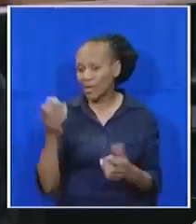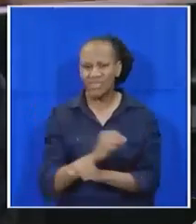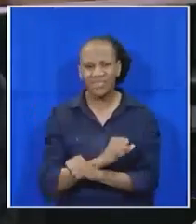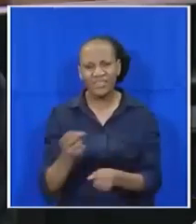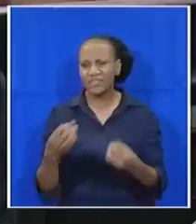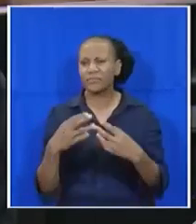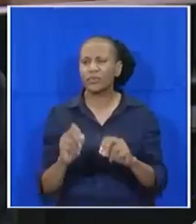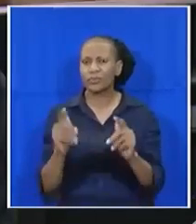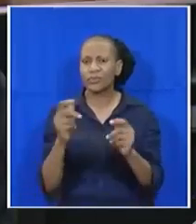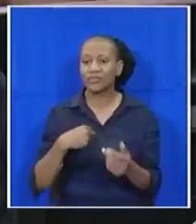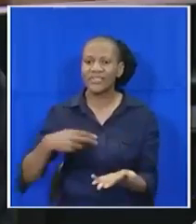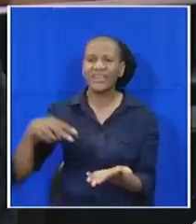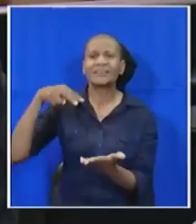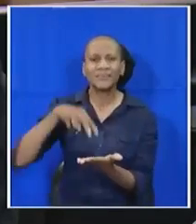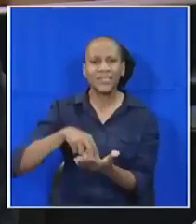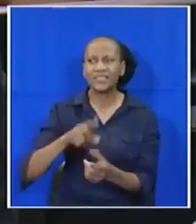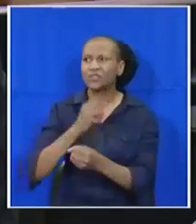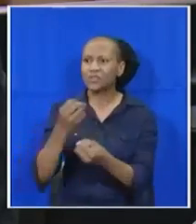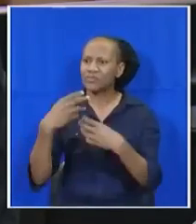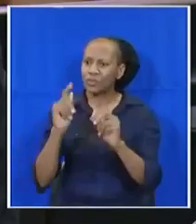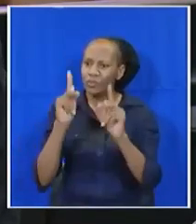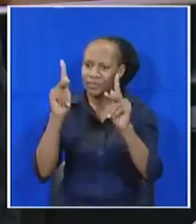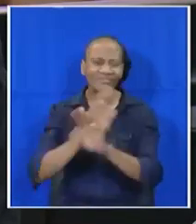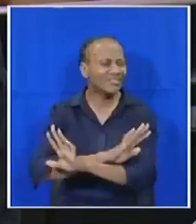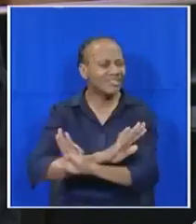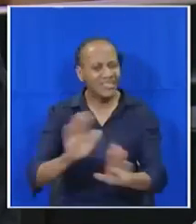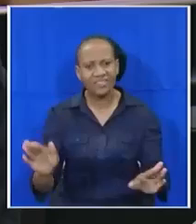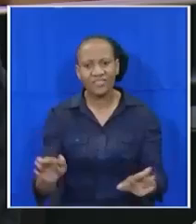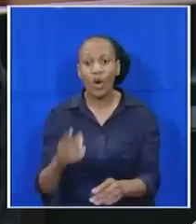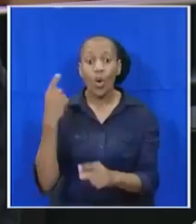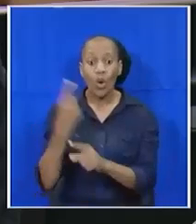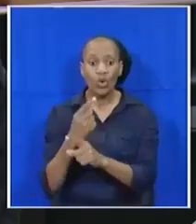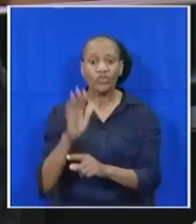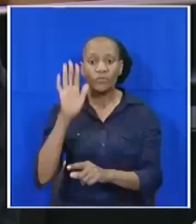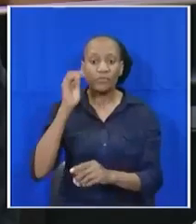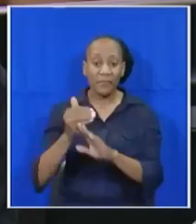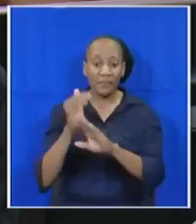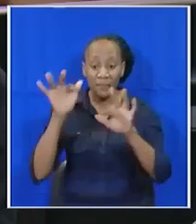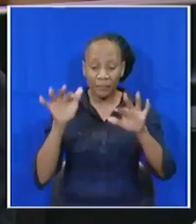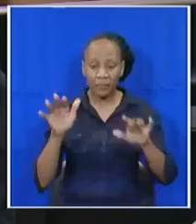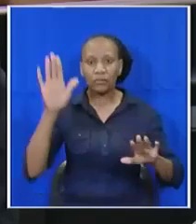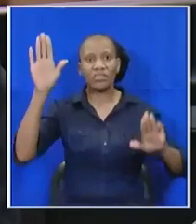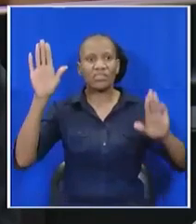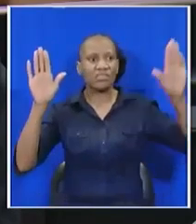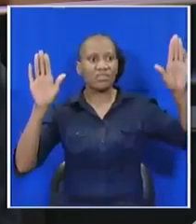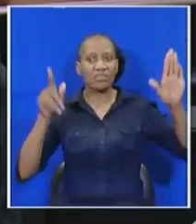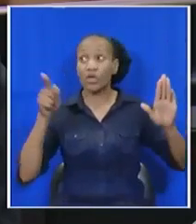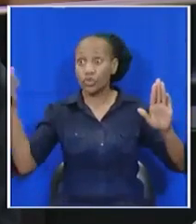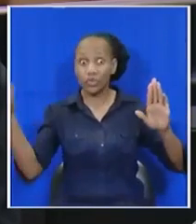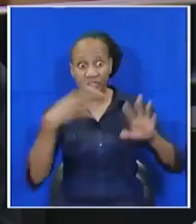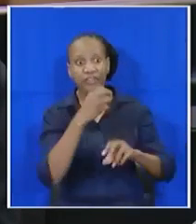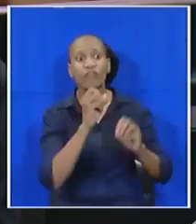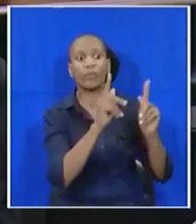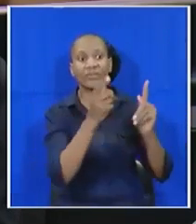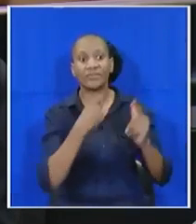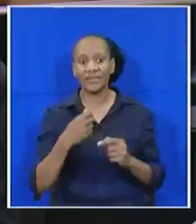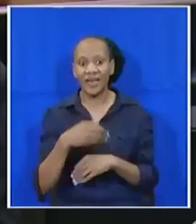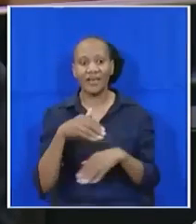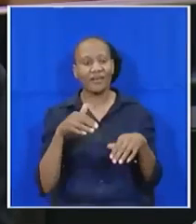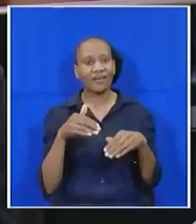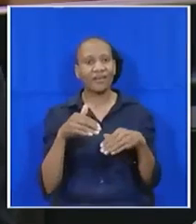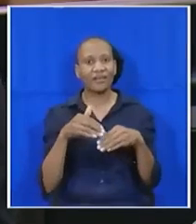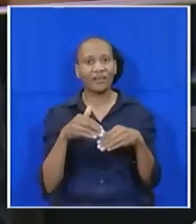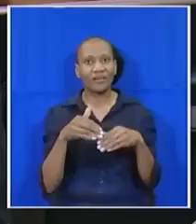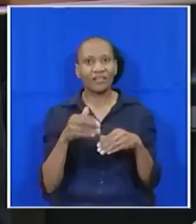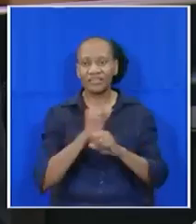recognize me when I stood up at the time. You recognized people who raised their hands long after I'd actually asked to be recognized. On a Now point of I'm order,